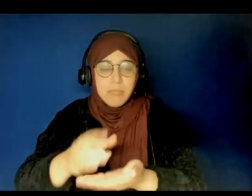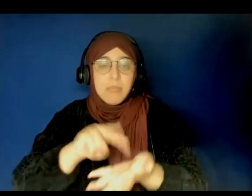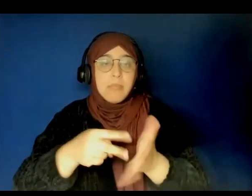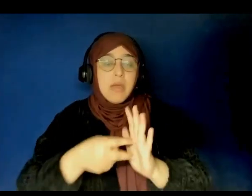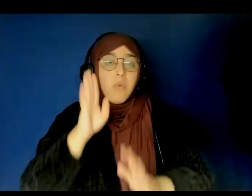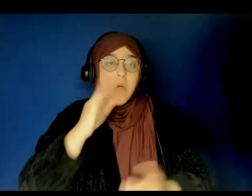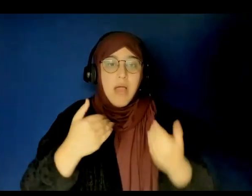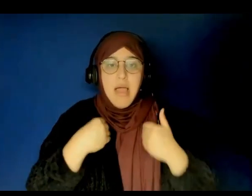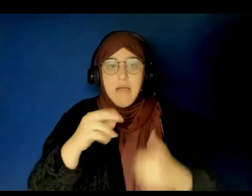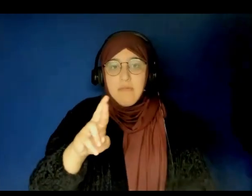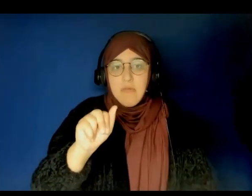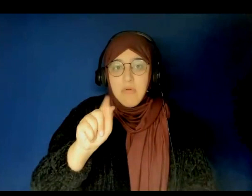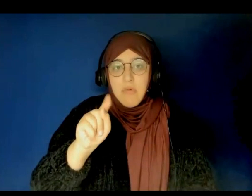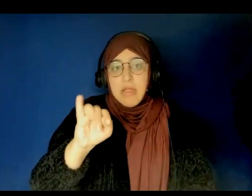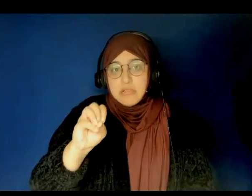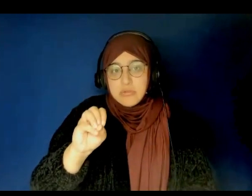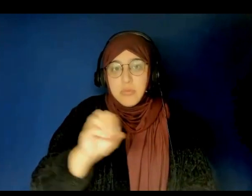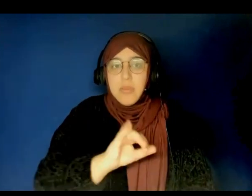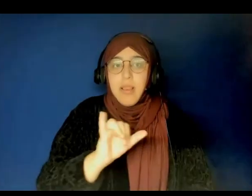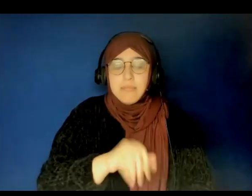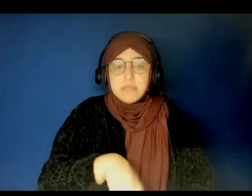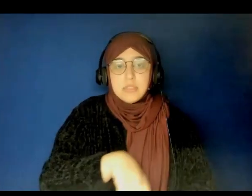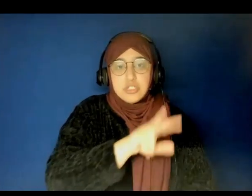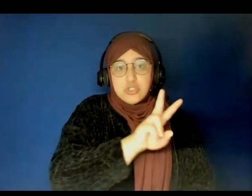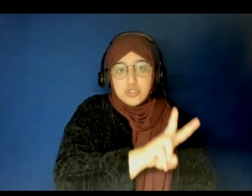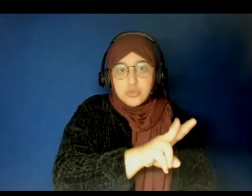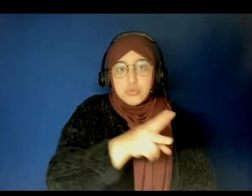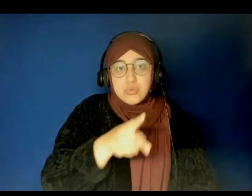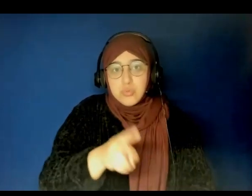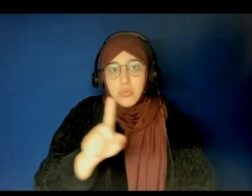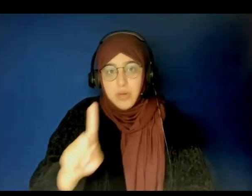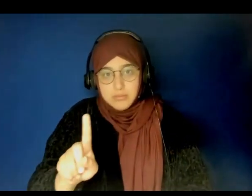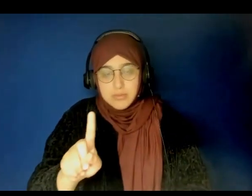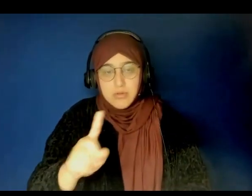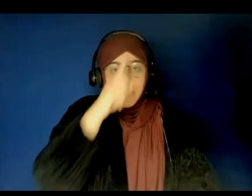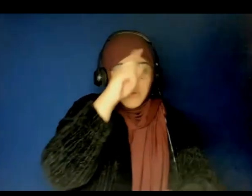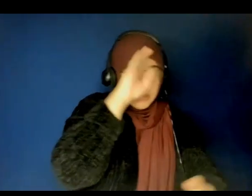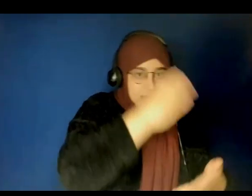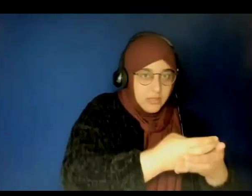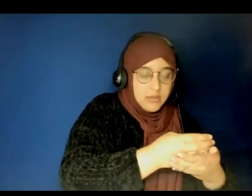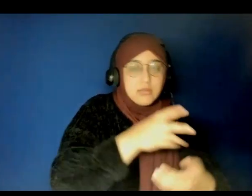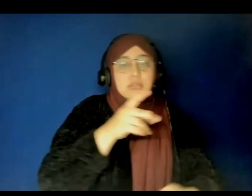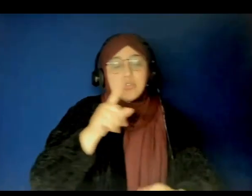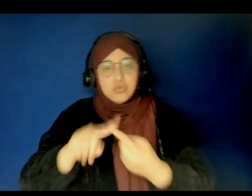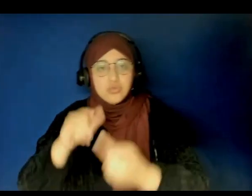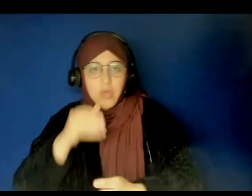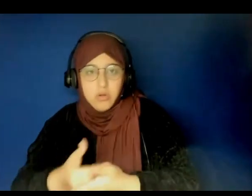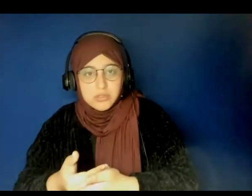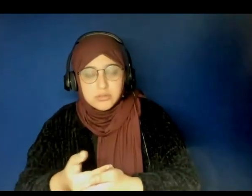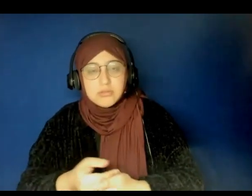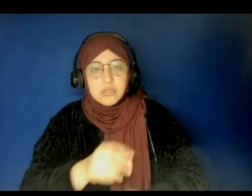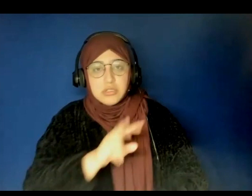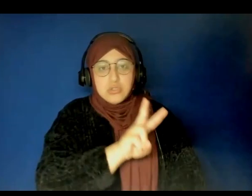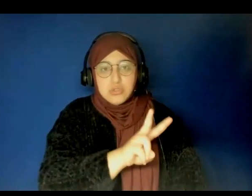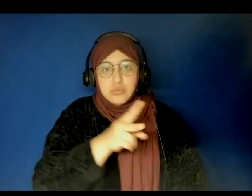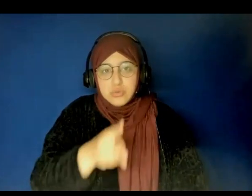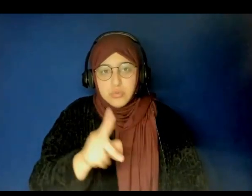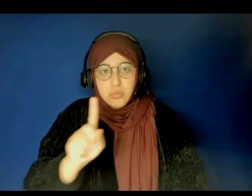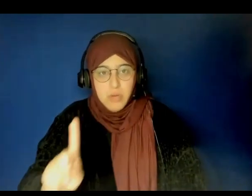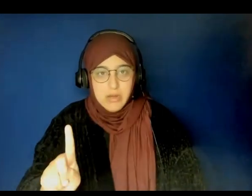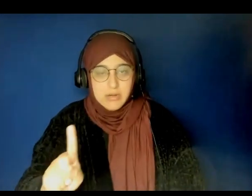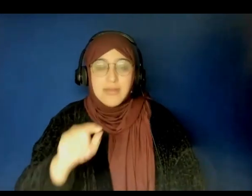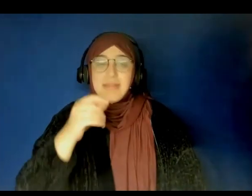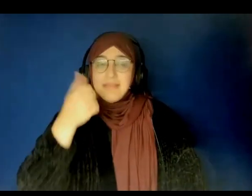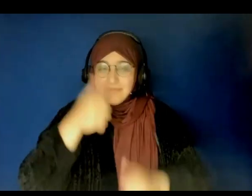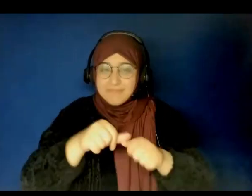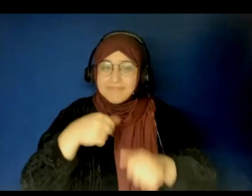of 2 to 1 for sons inheriting to daughters. And this is, we mentioned those 7 situations,